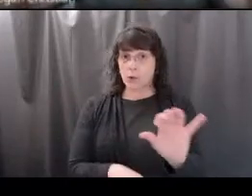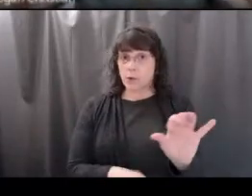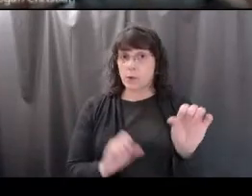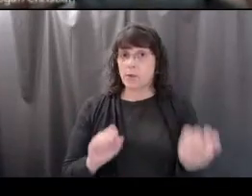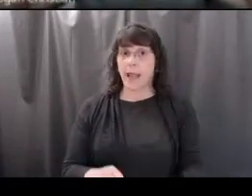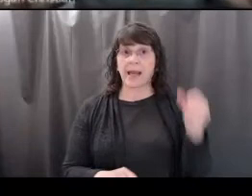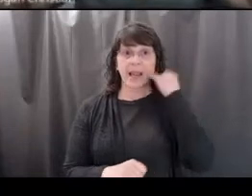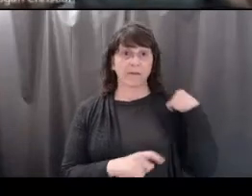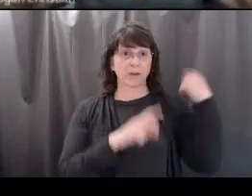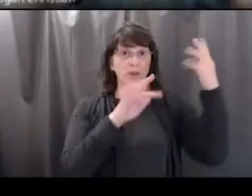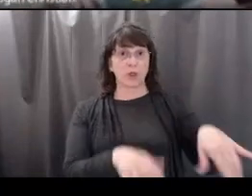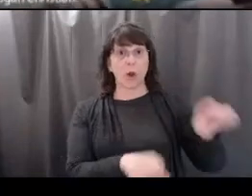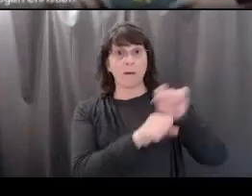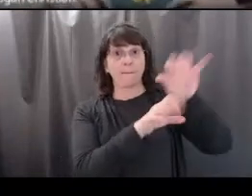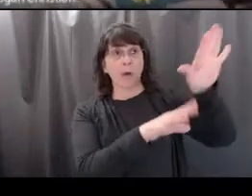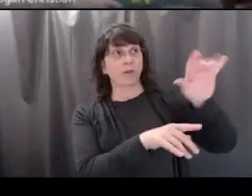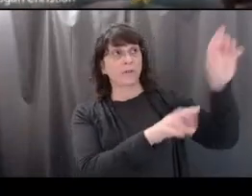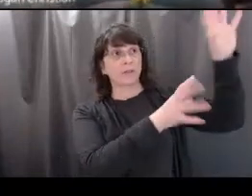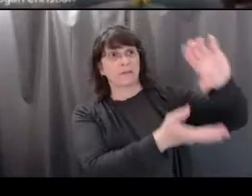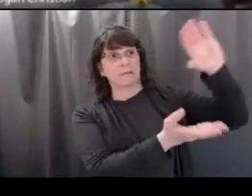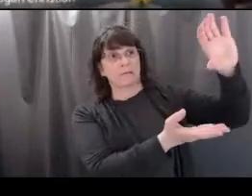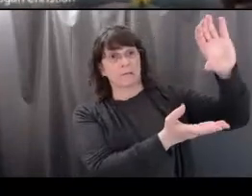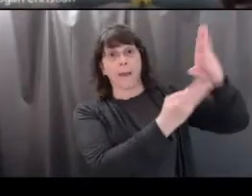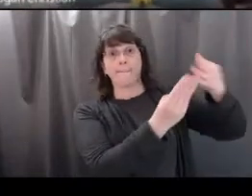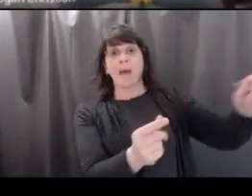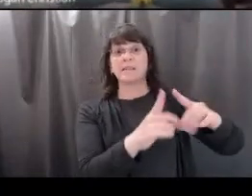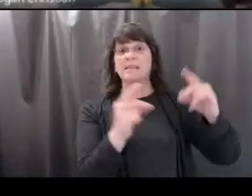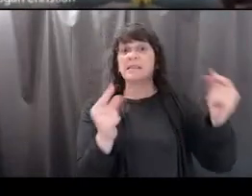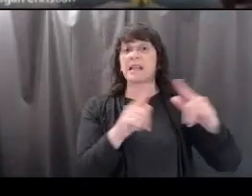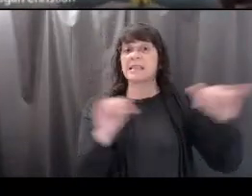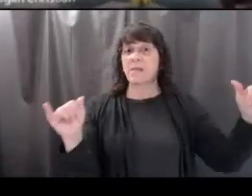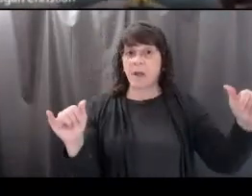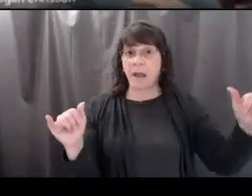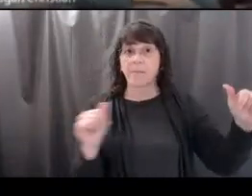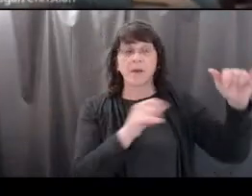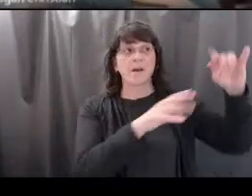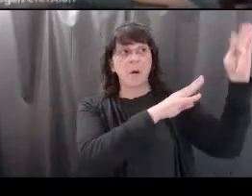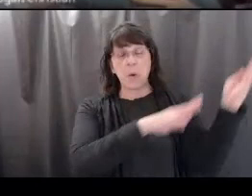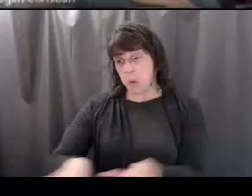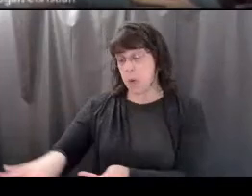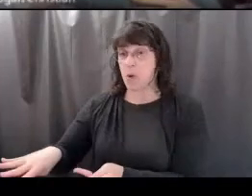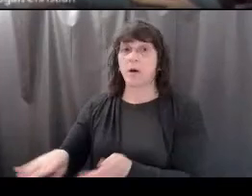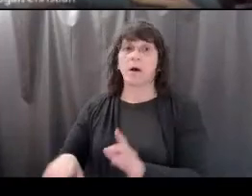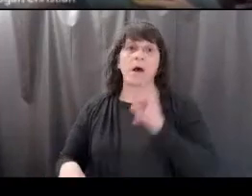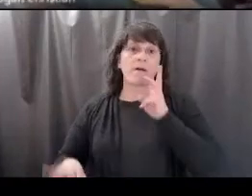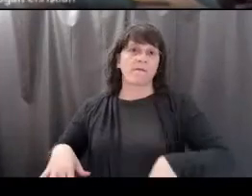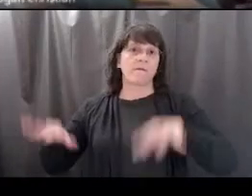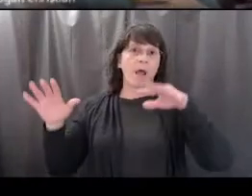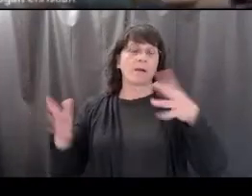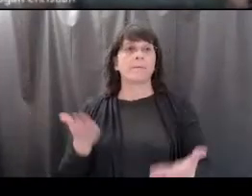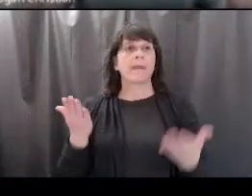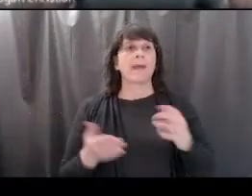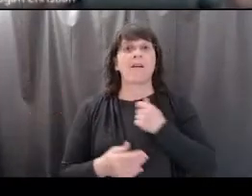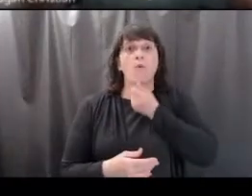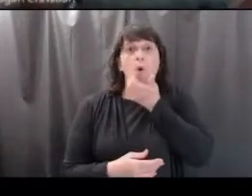if all that snow in the mountains melts at once. So sometimes flooding occurs because you'll have a very warm spell during the